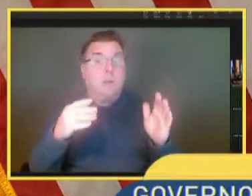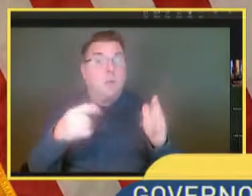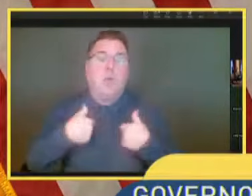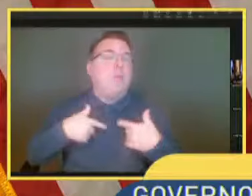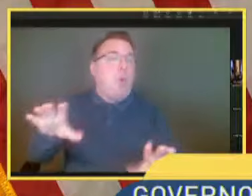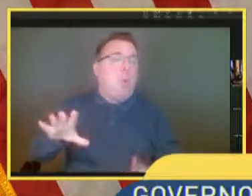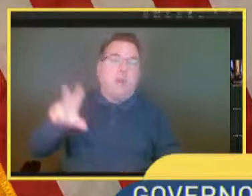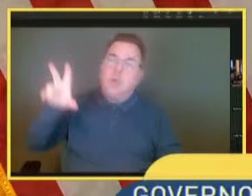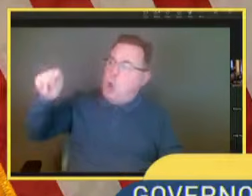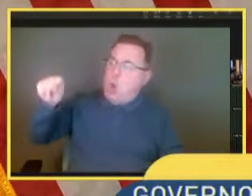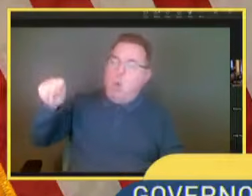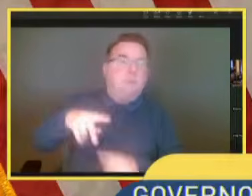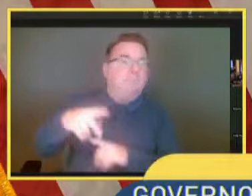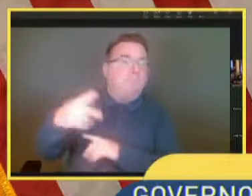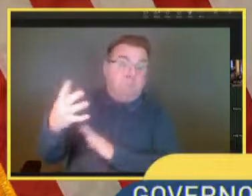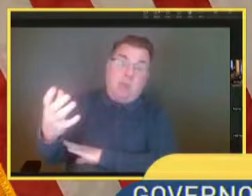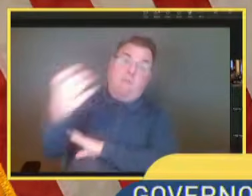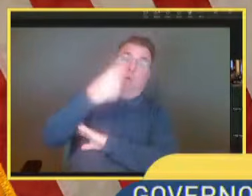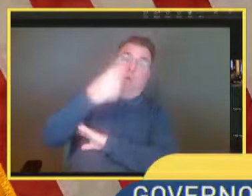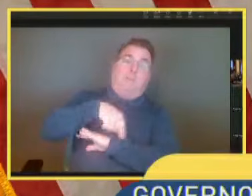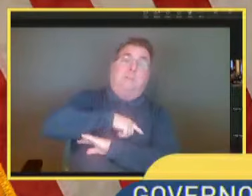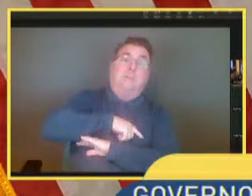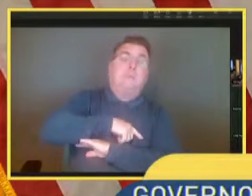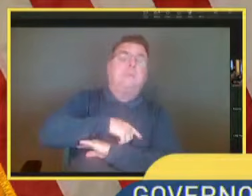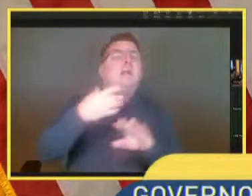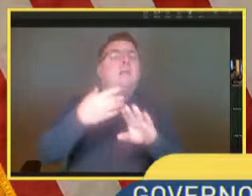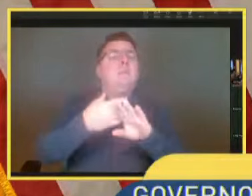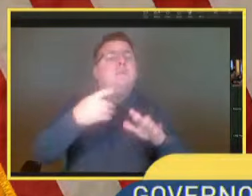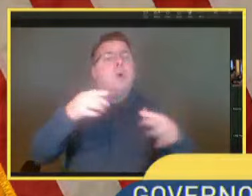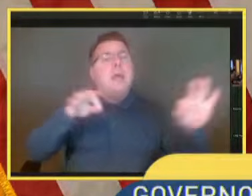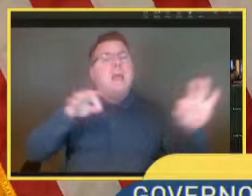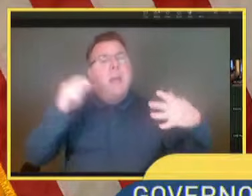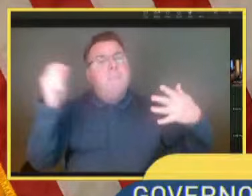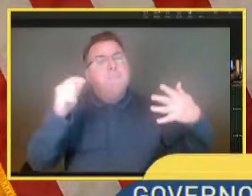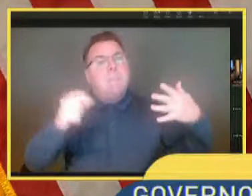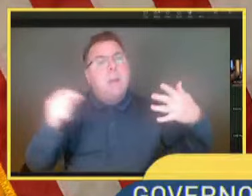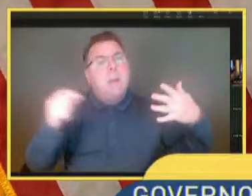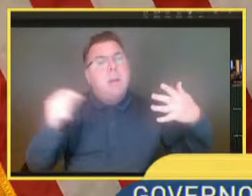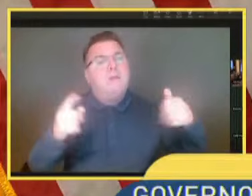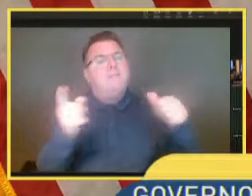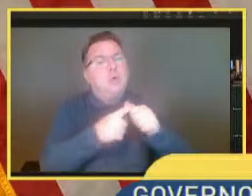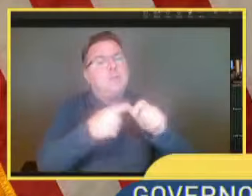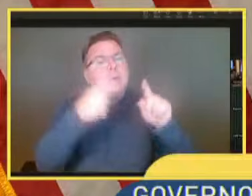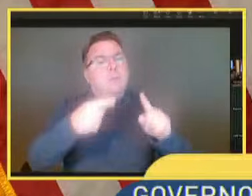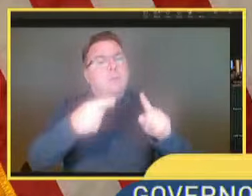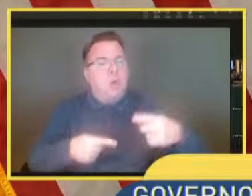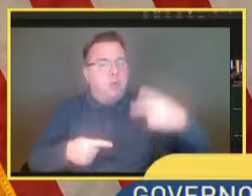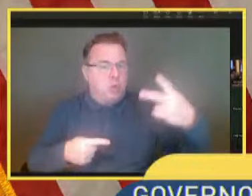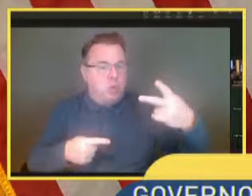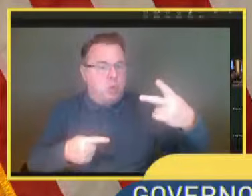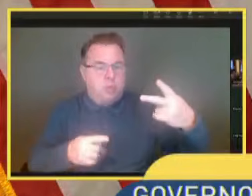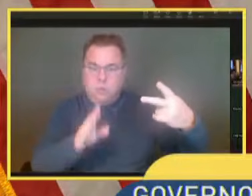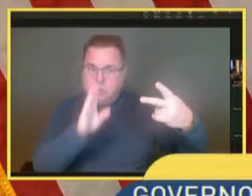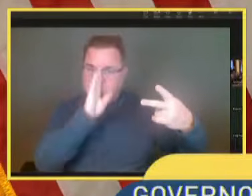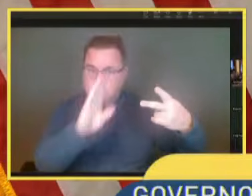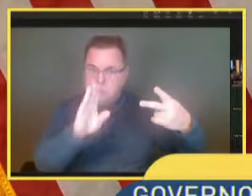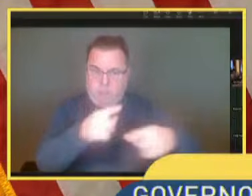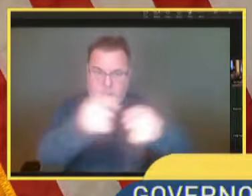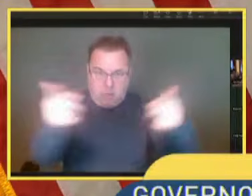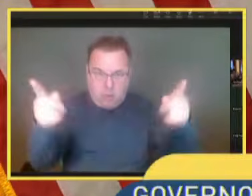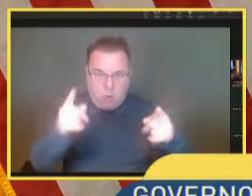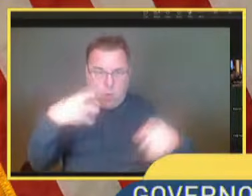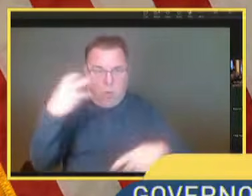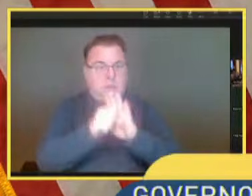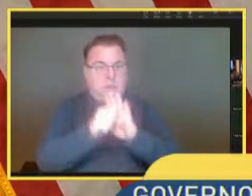State. Before I outline our preparations, I want to make two important points directly to the people of Washington State.